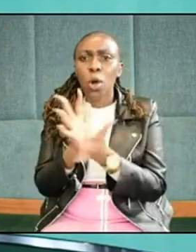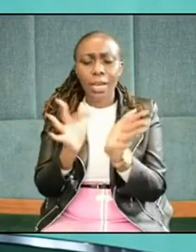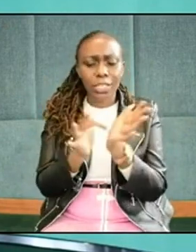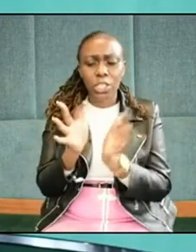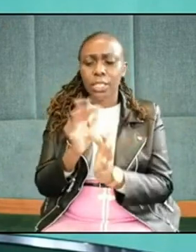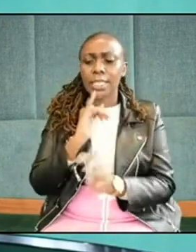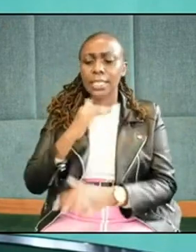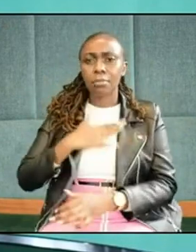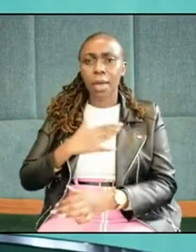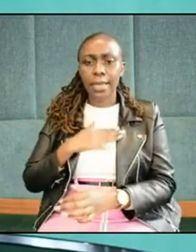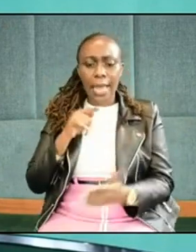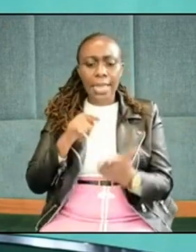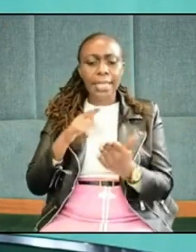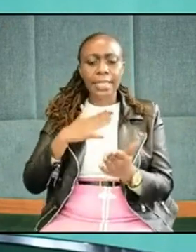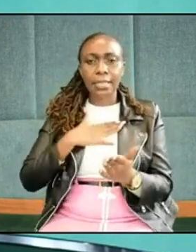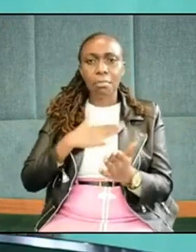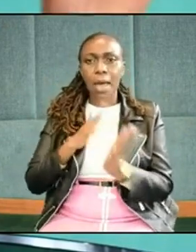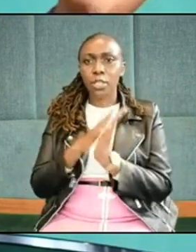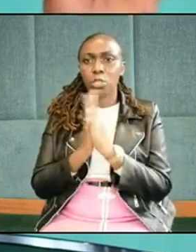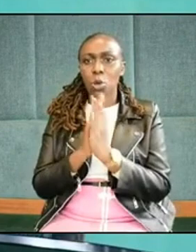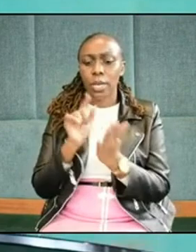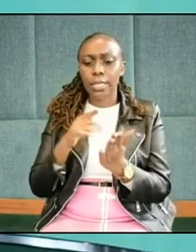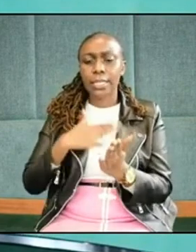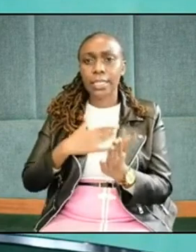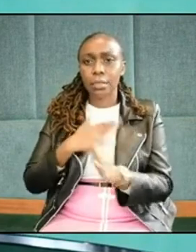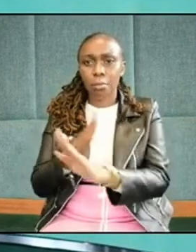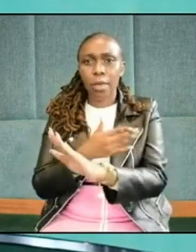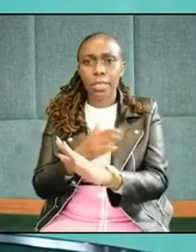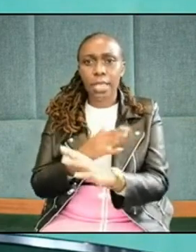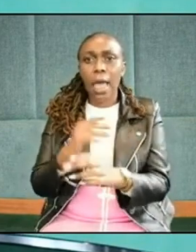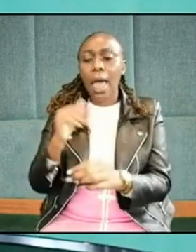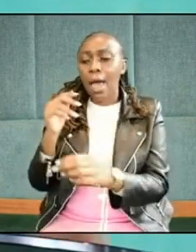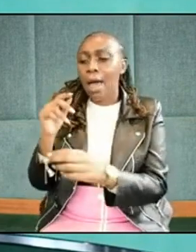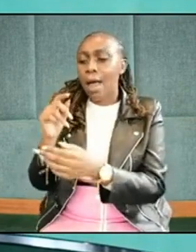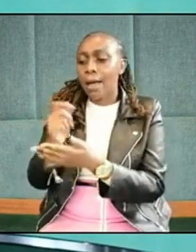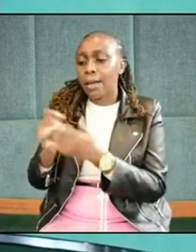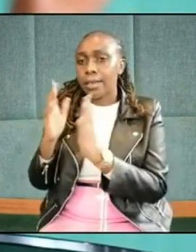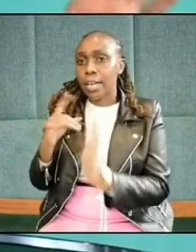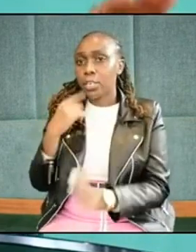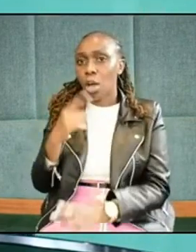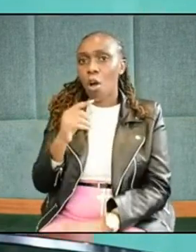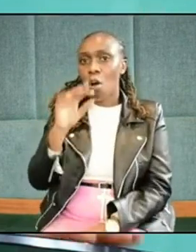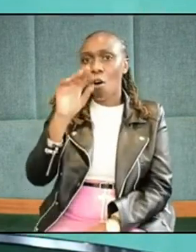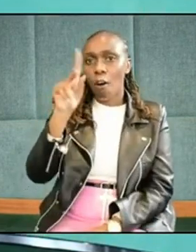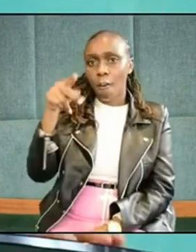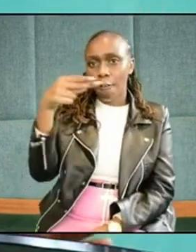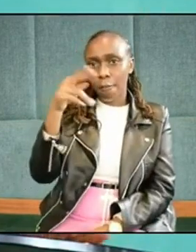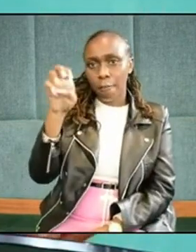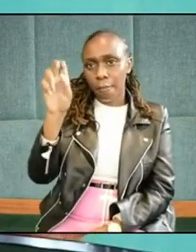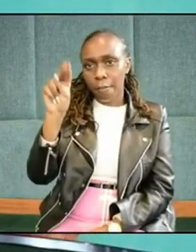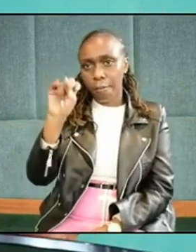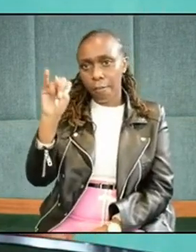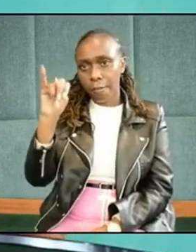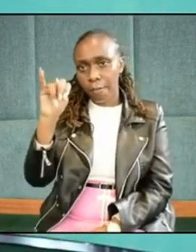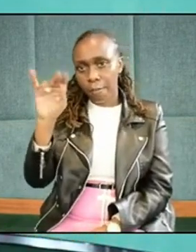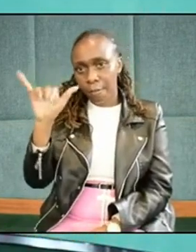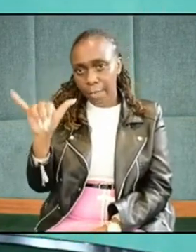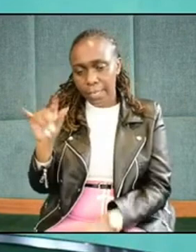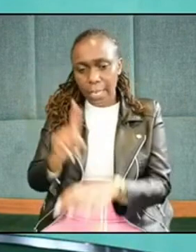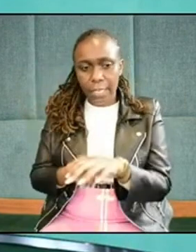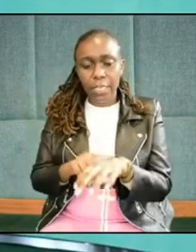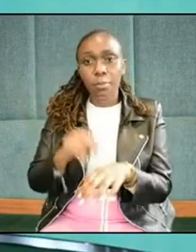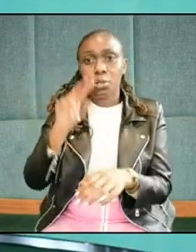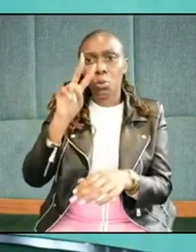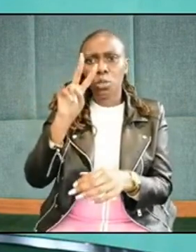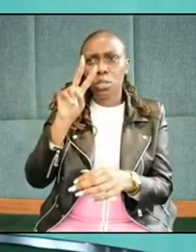is my story. This is my song. It was written by Fanny Crosby. When she was 2 weeks old, she